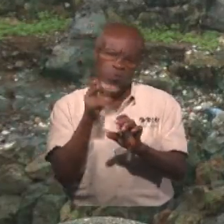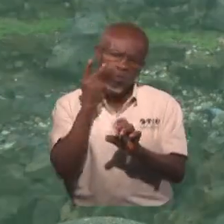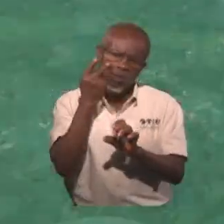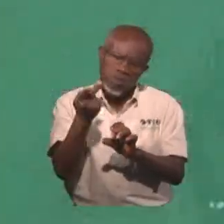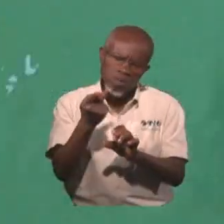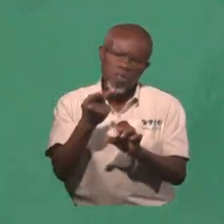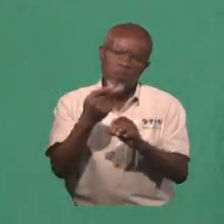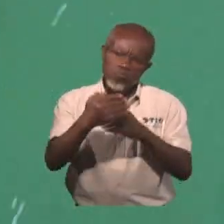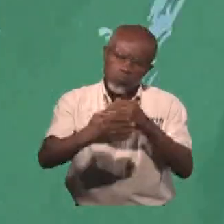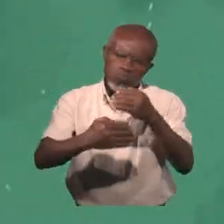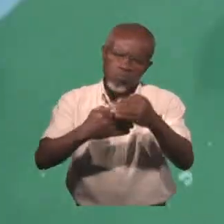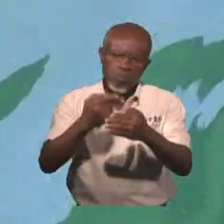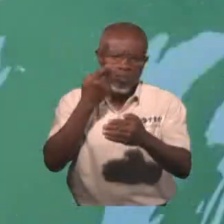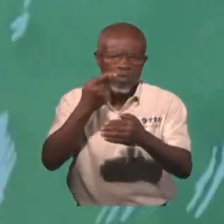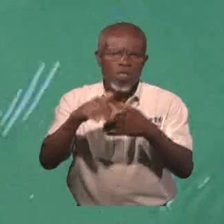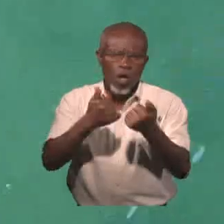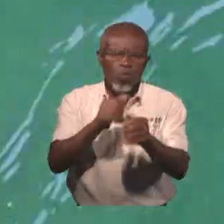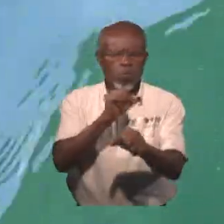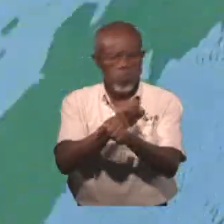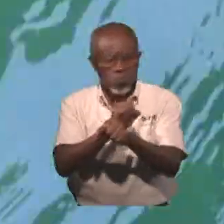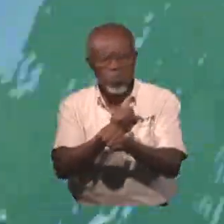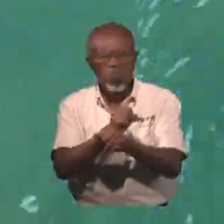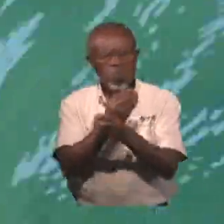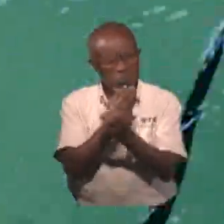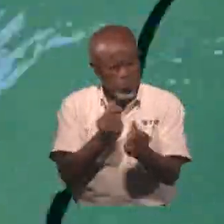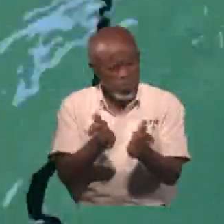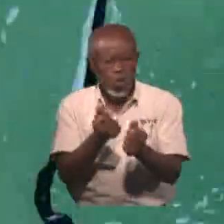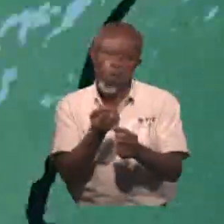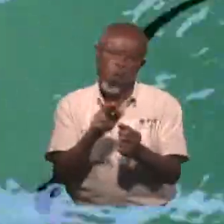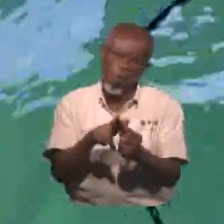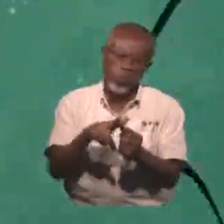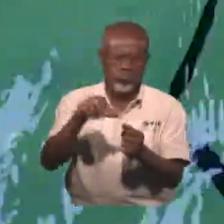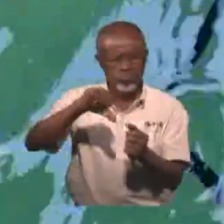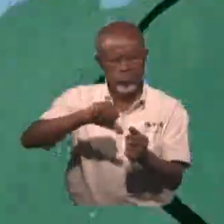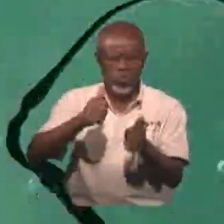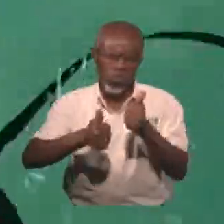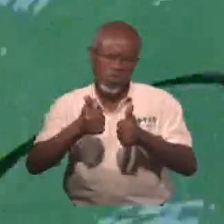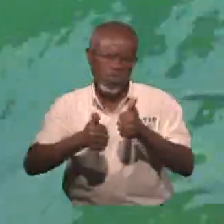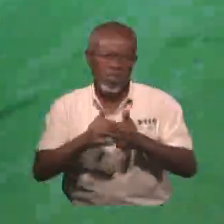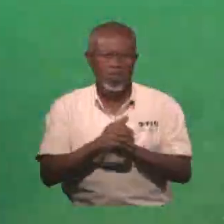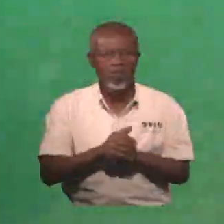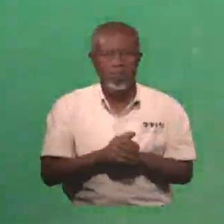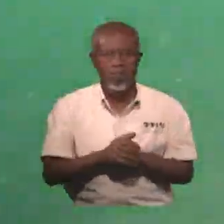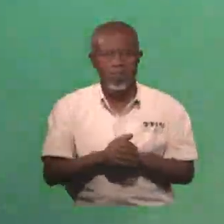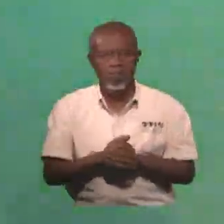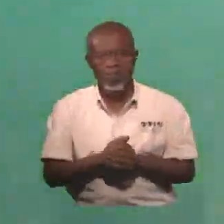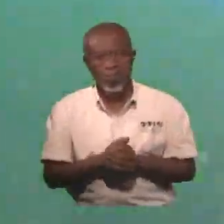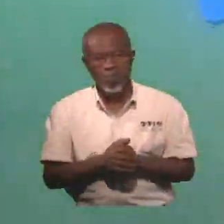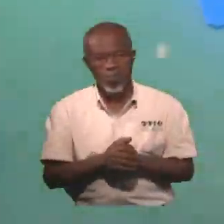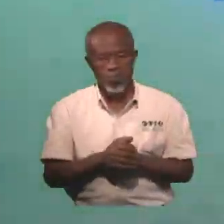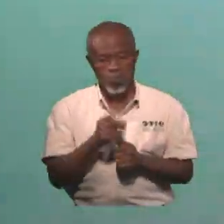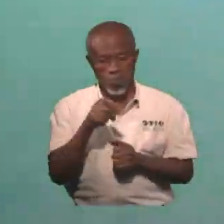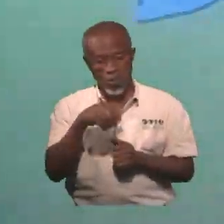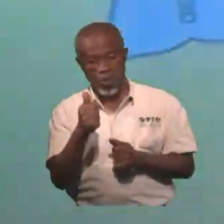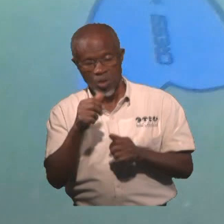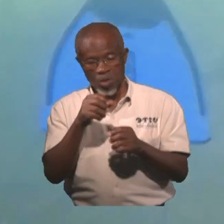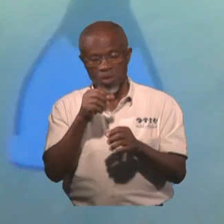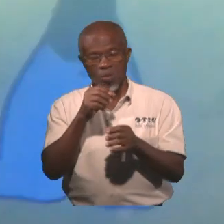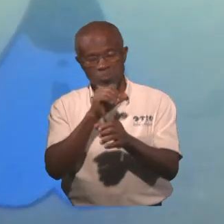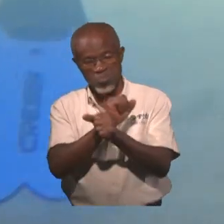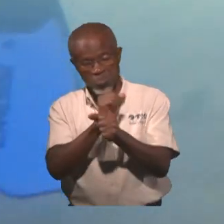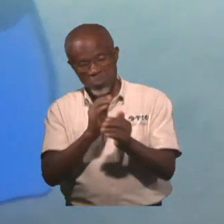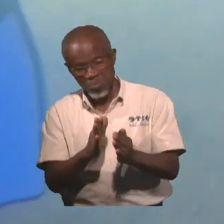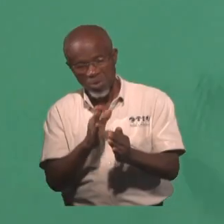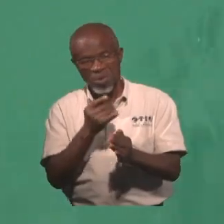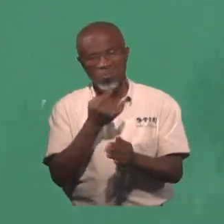performs. Marine researcher and conservationist Richard Joseph, a contractor on the project, has been helping to propagate and install